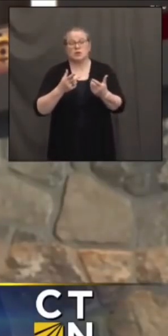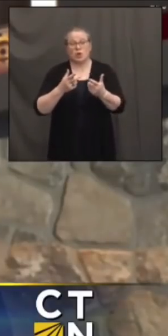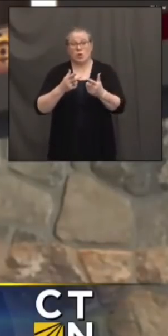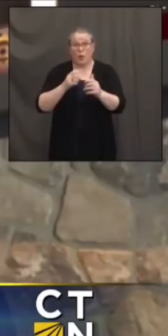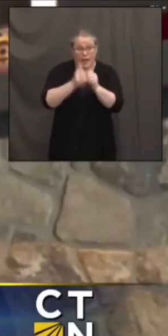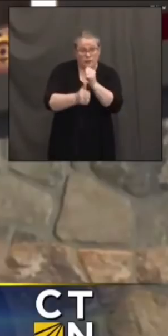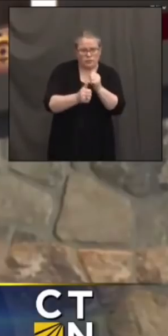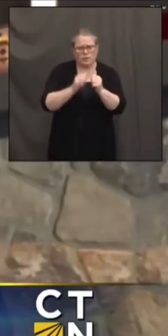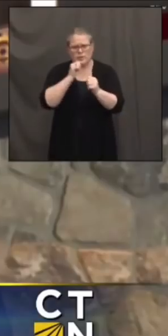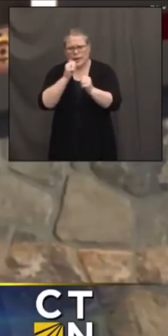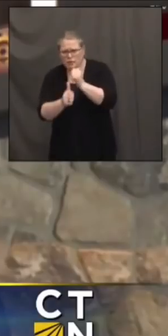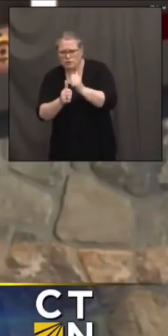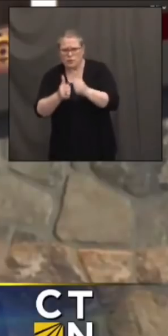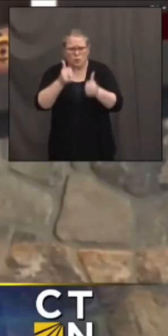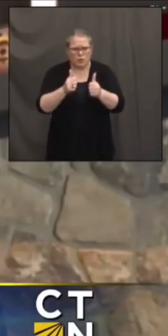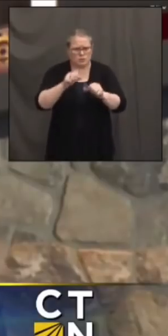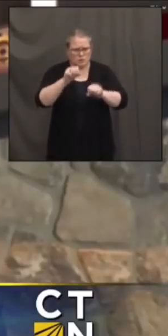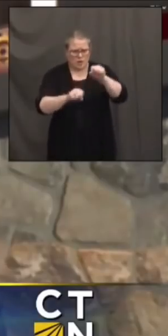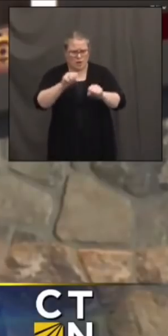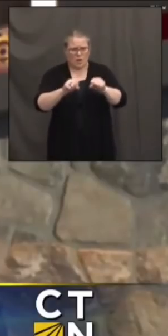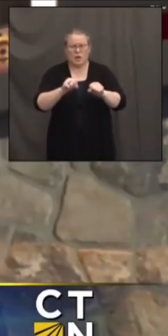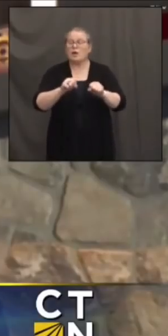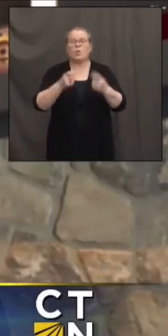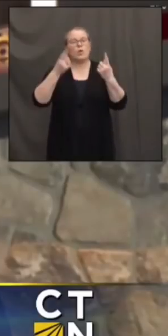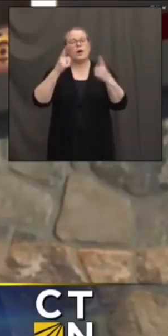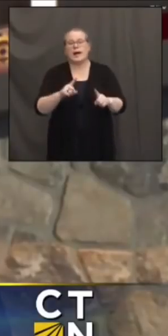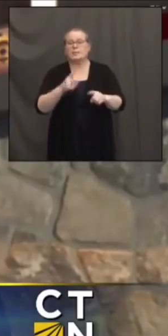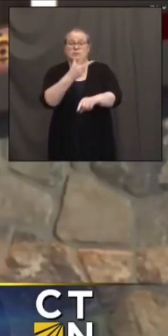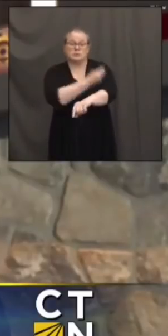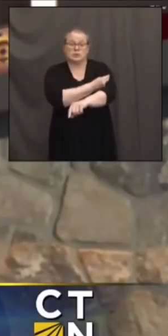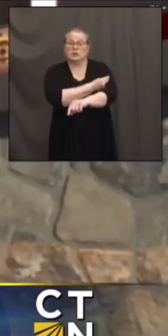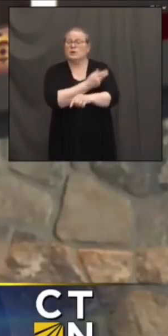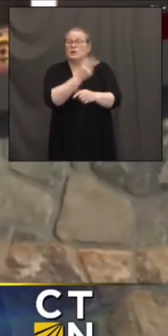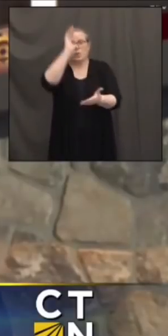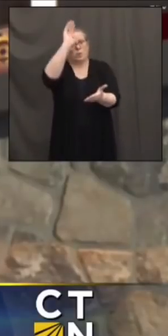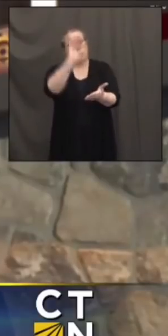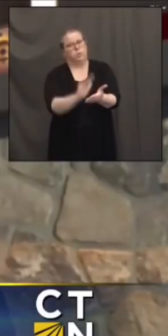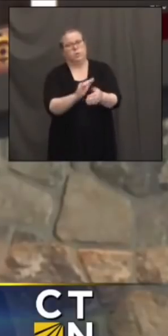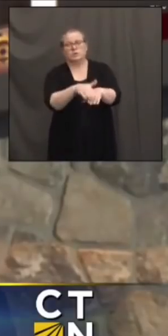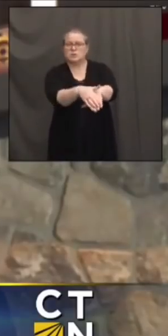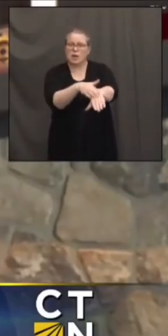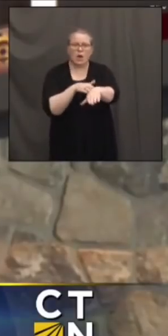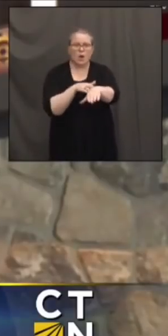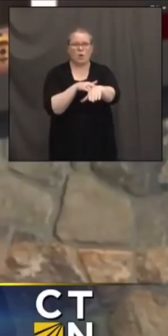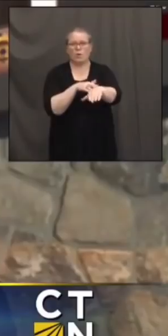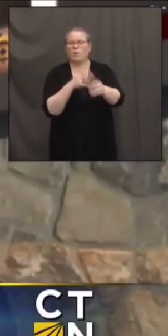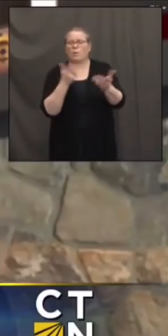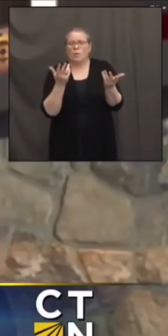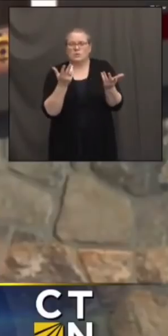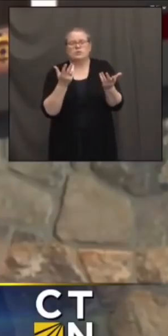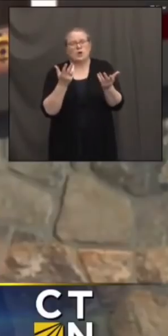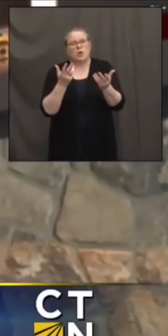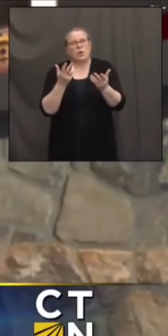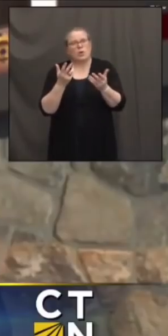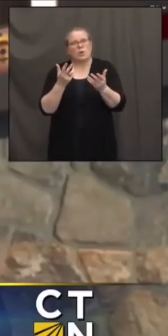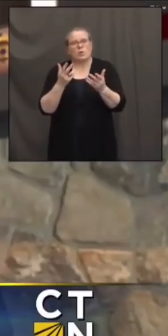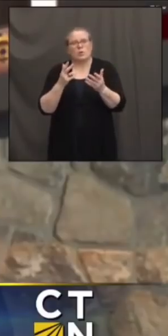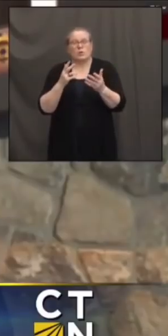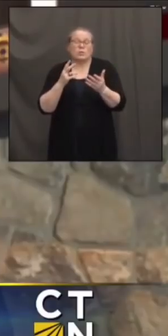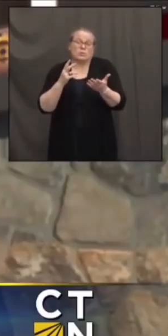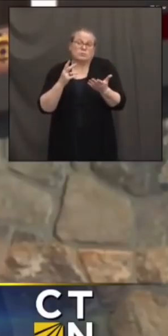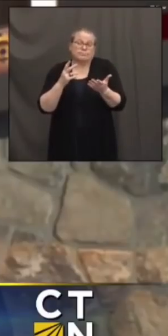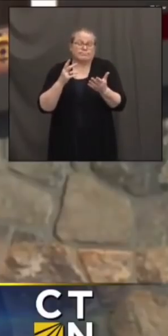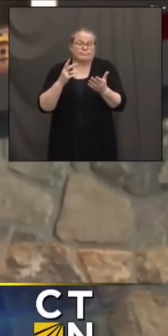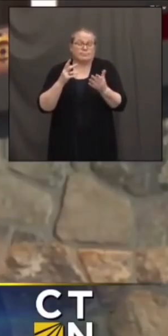eligibility, what ends up happening is you slow down administration at the point of care. I think there needs to be sort of a trade-off